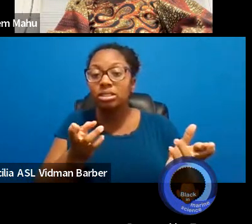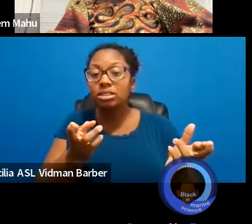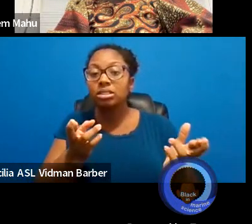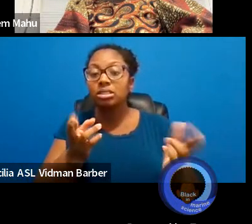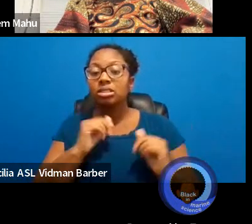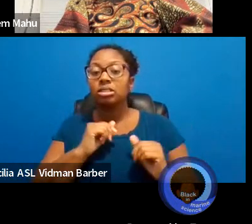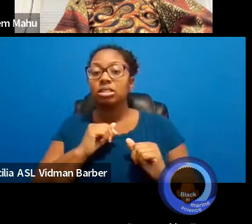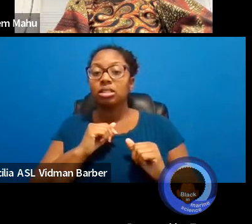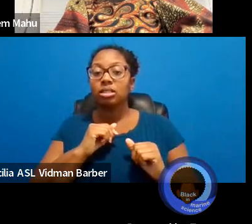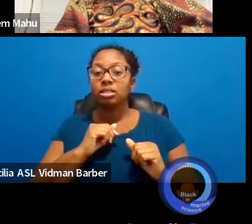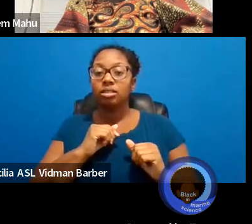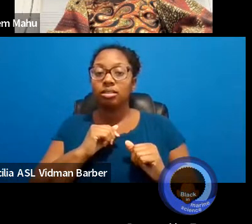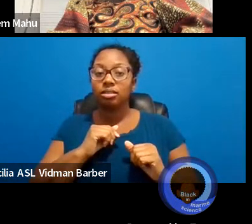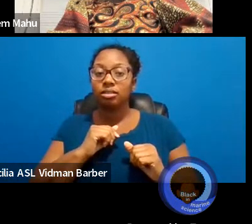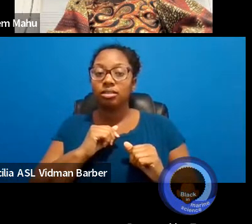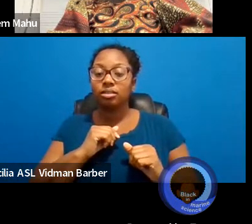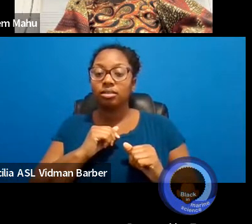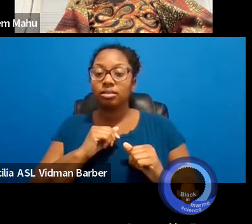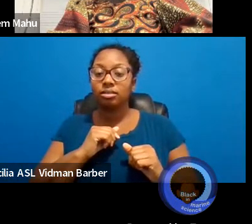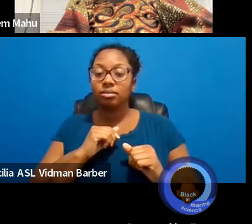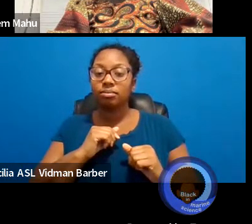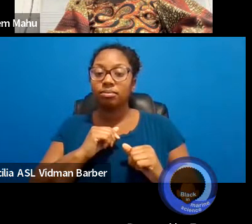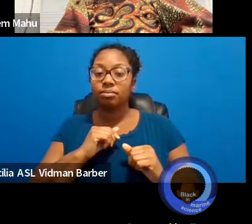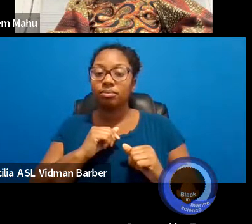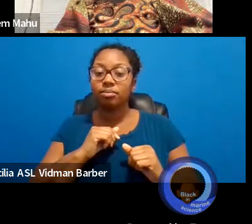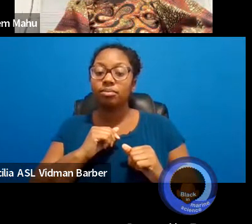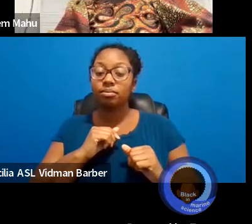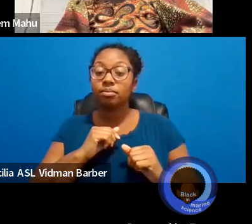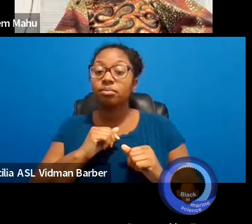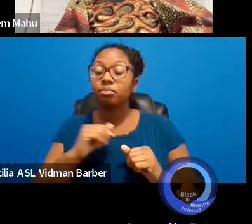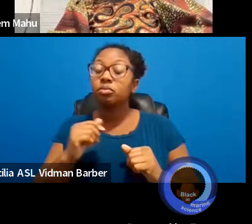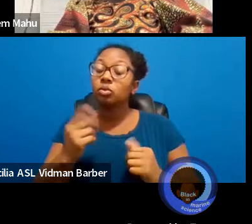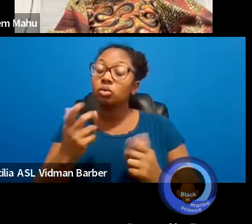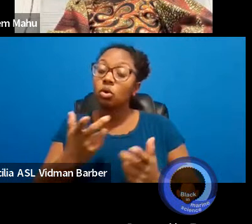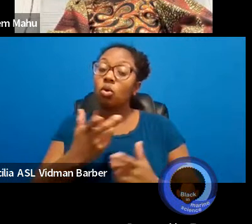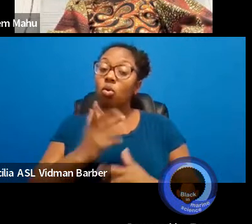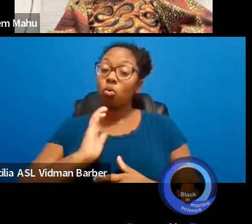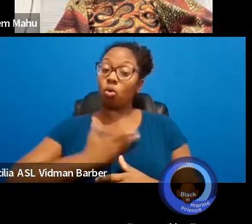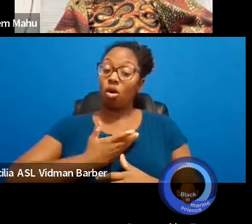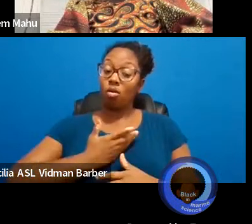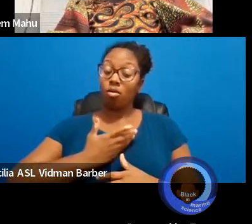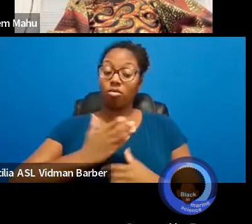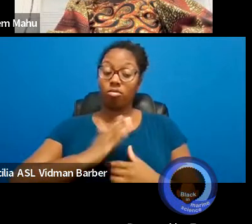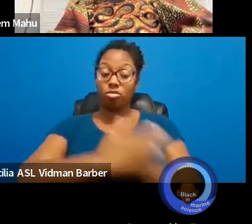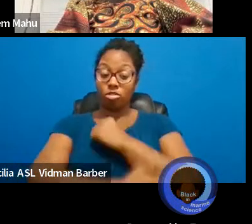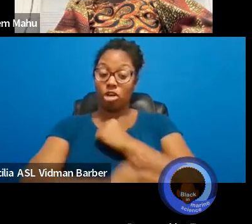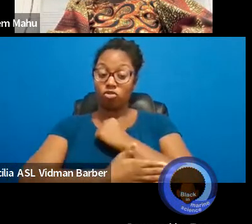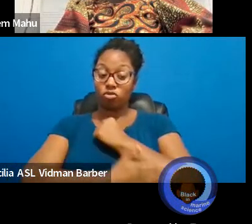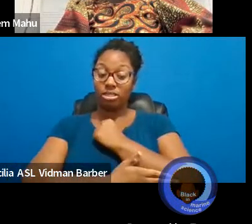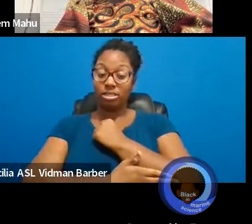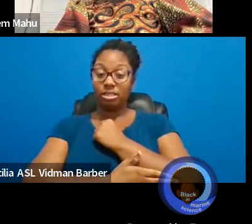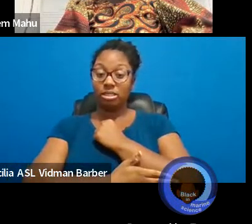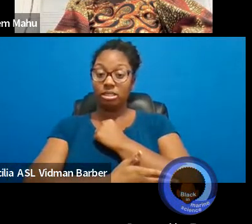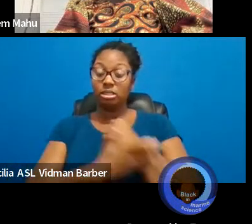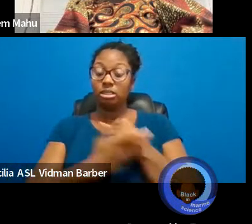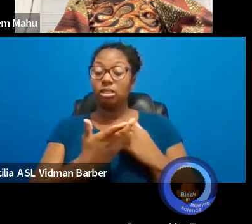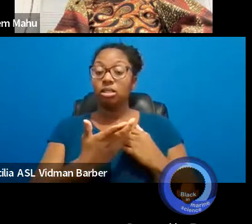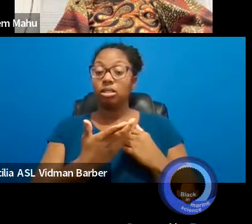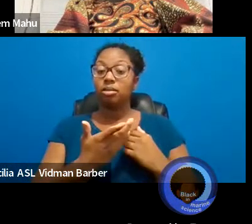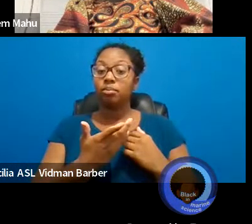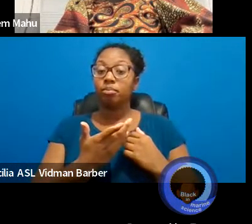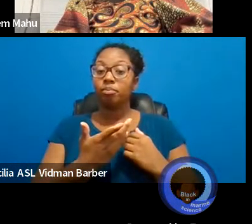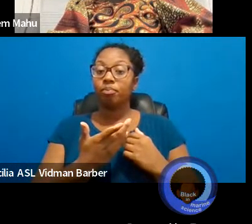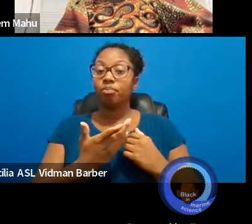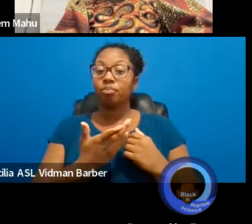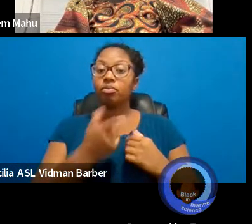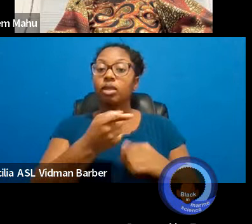that a lot of countries in Africa have these characteristics, but Cameroon basically it comes from a